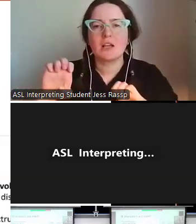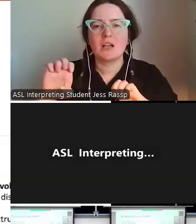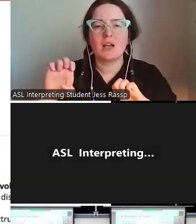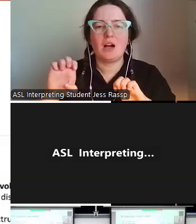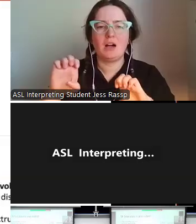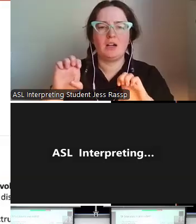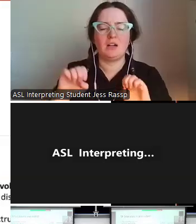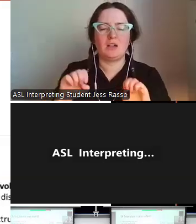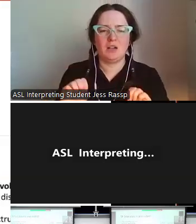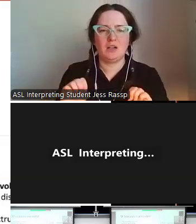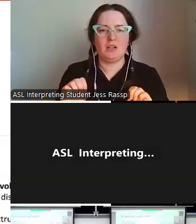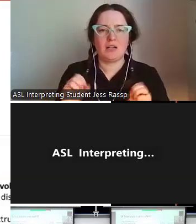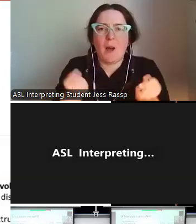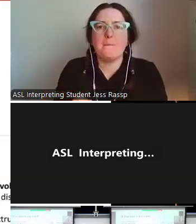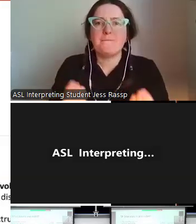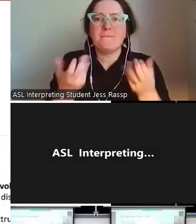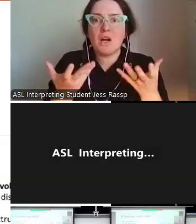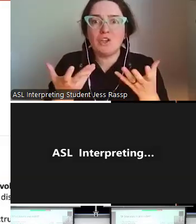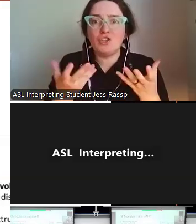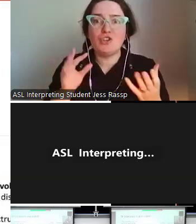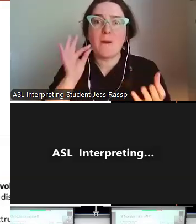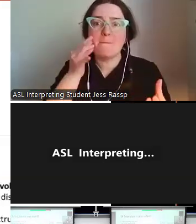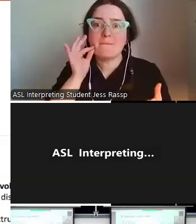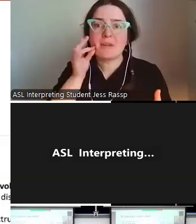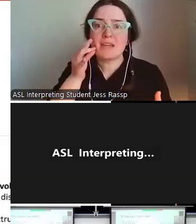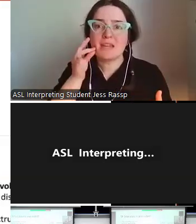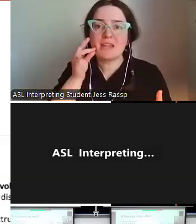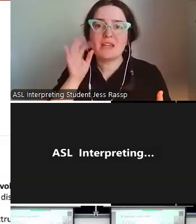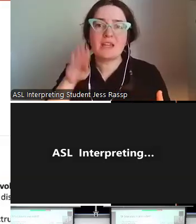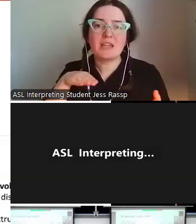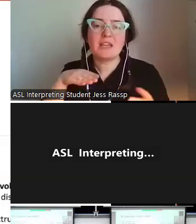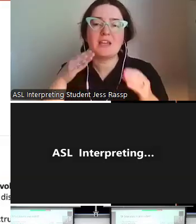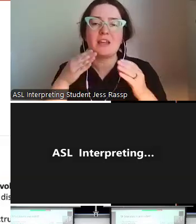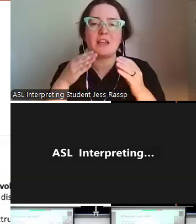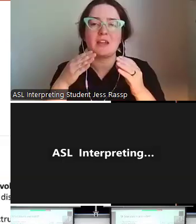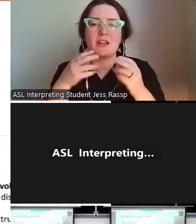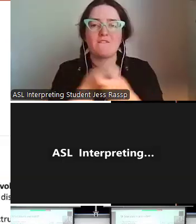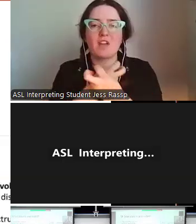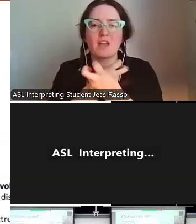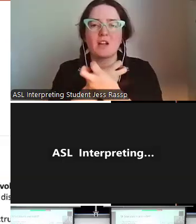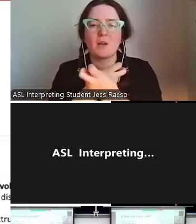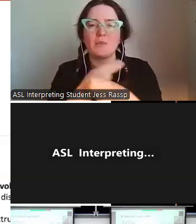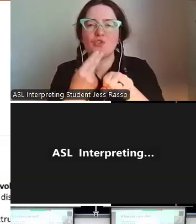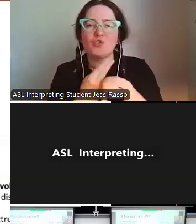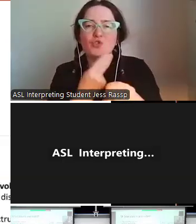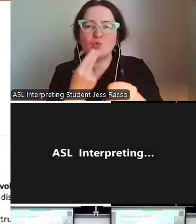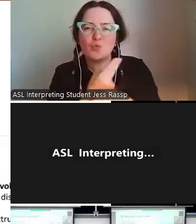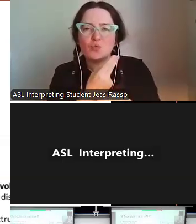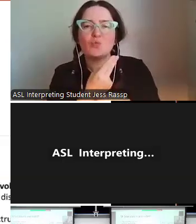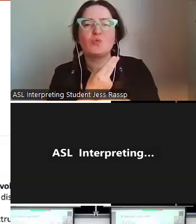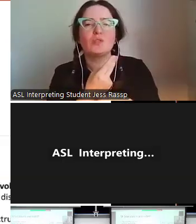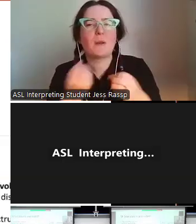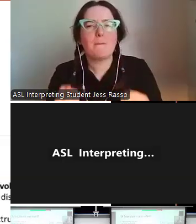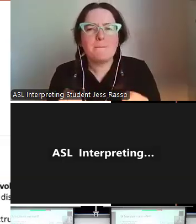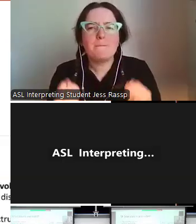of bee venom had been utilized either in animals or maybe even anecdotally, people who